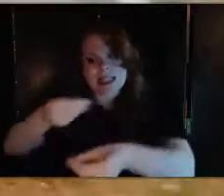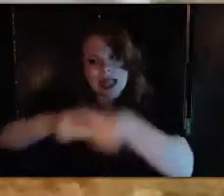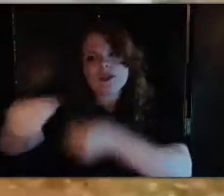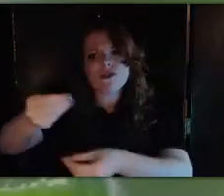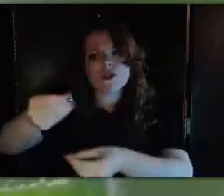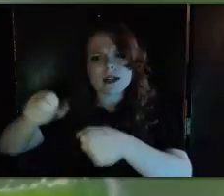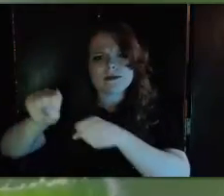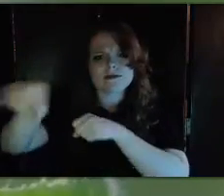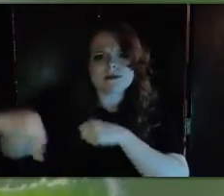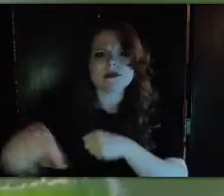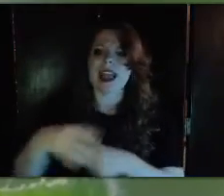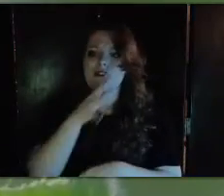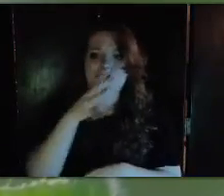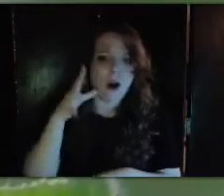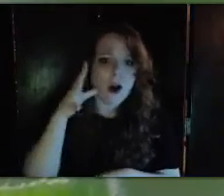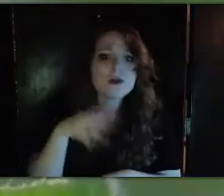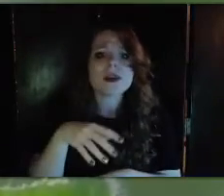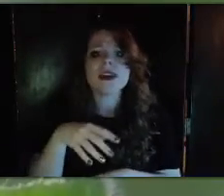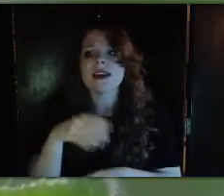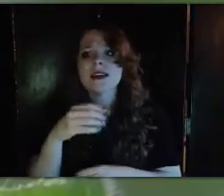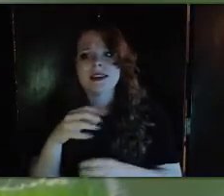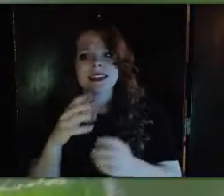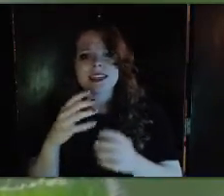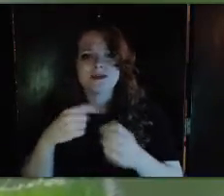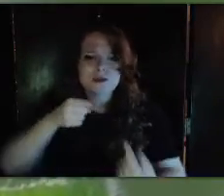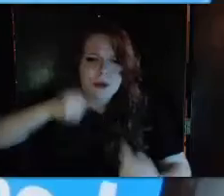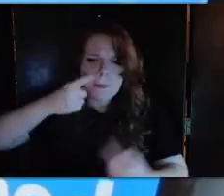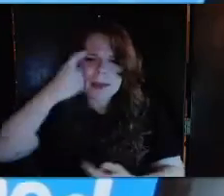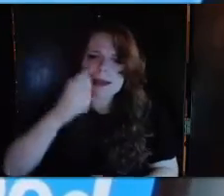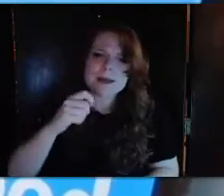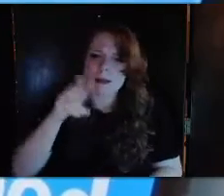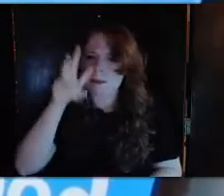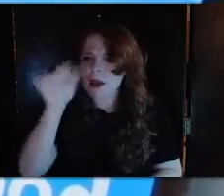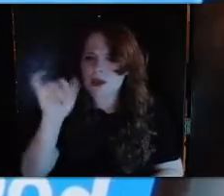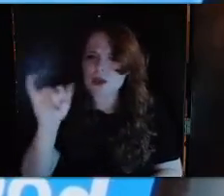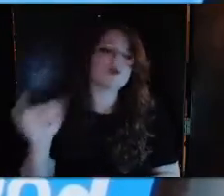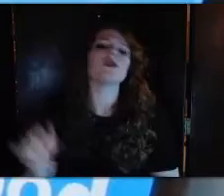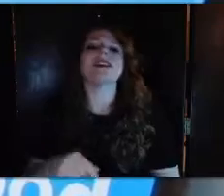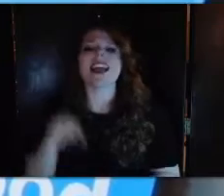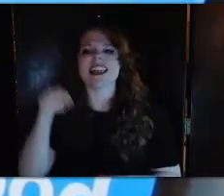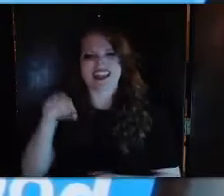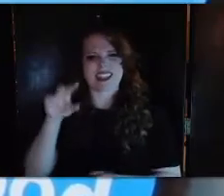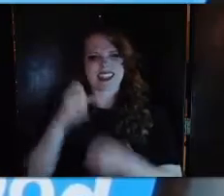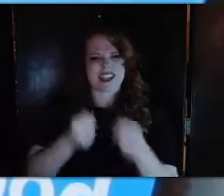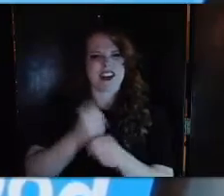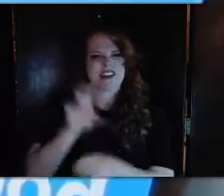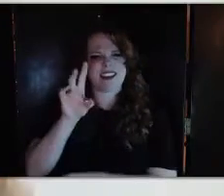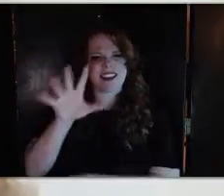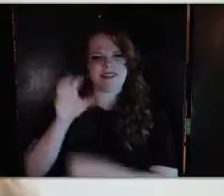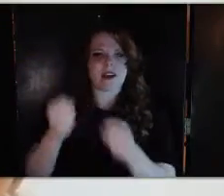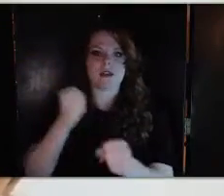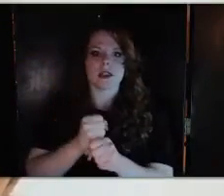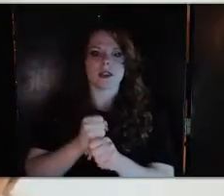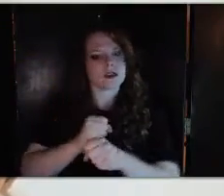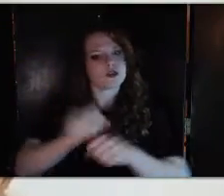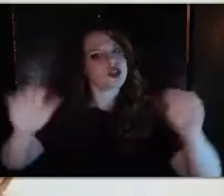natural disasters have cut farming and food supplies severely. The United Nations group is using the 75th anniversary to issue a global challenge to